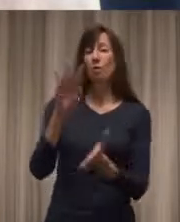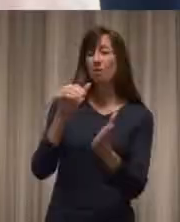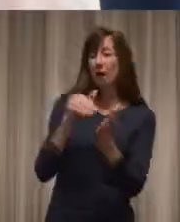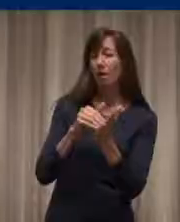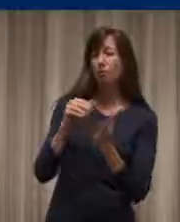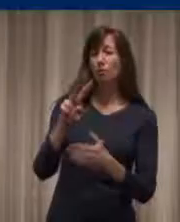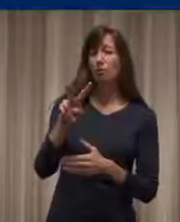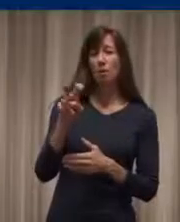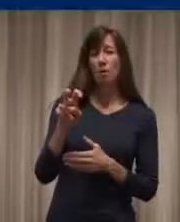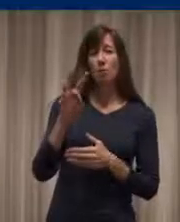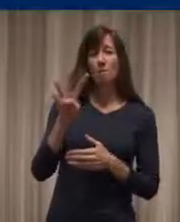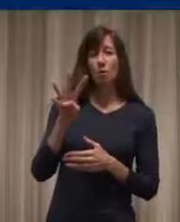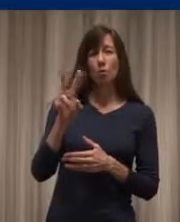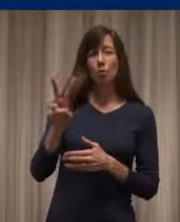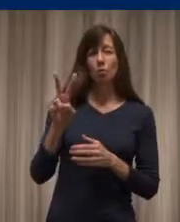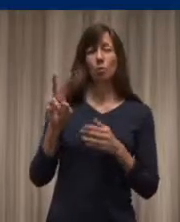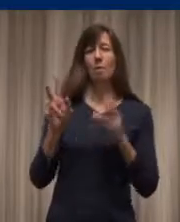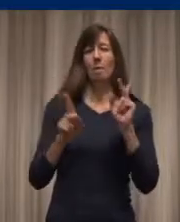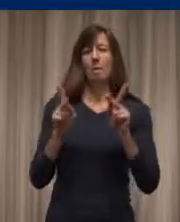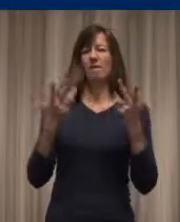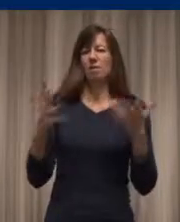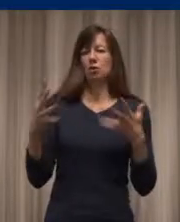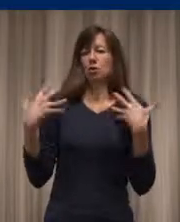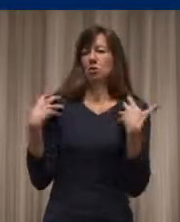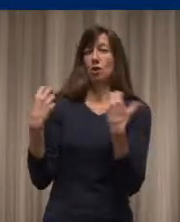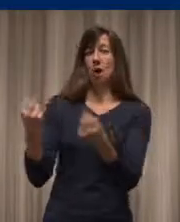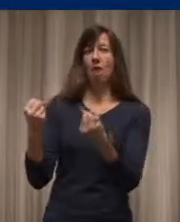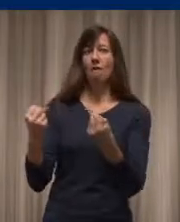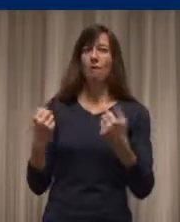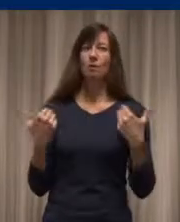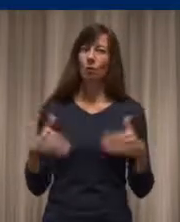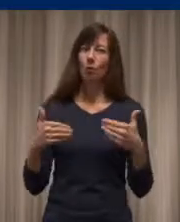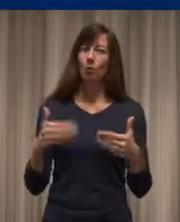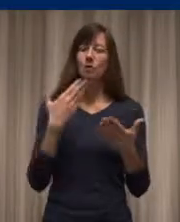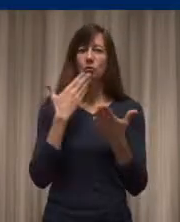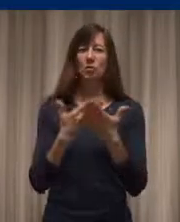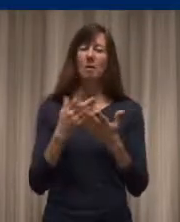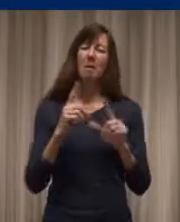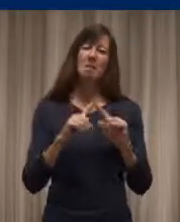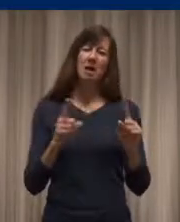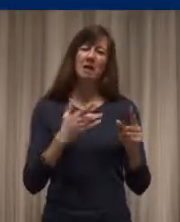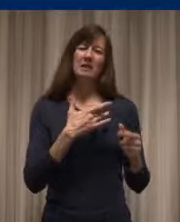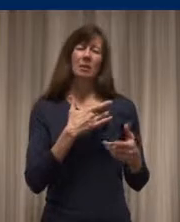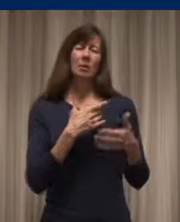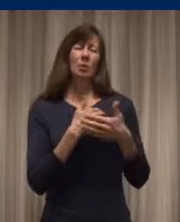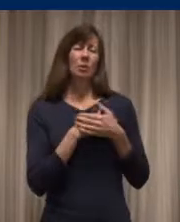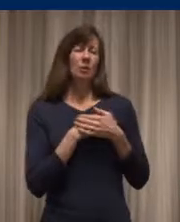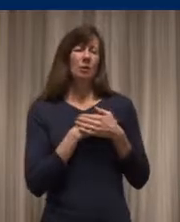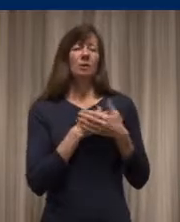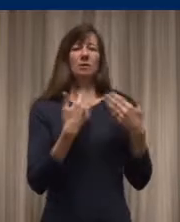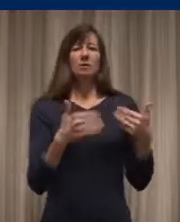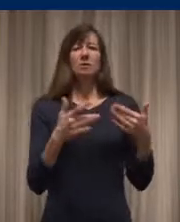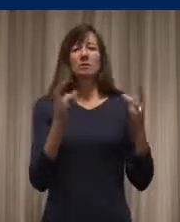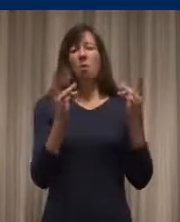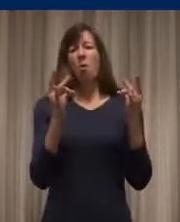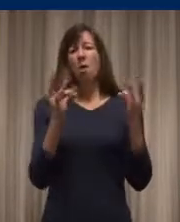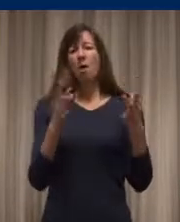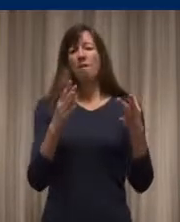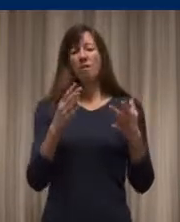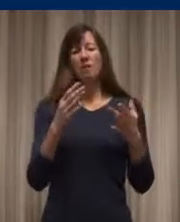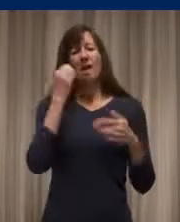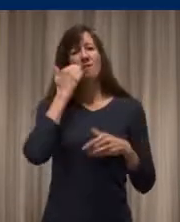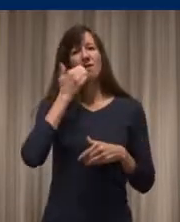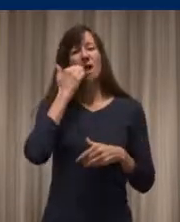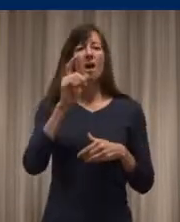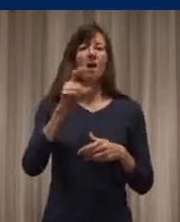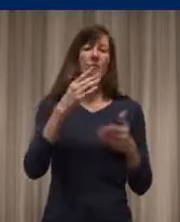4,242 recovered. The heartbreaking news that I continue to frankly dread every day having to share with